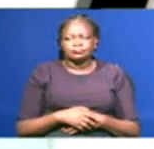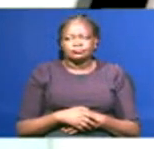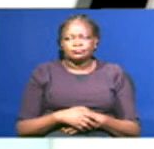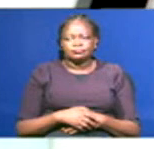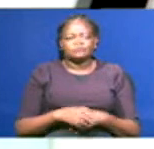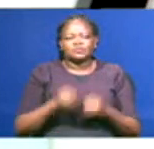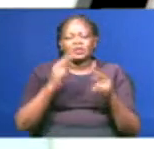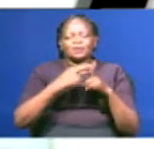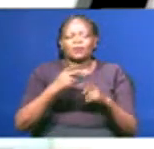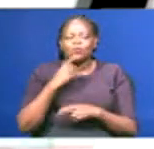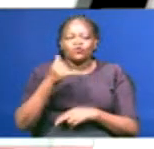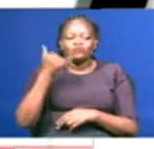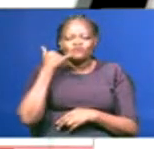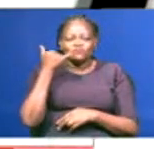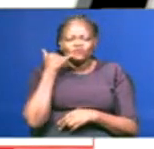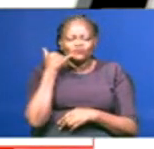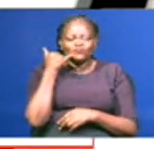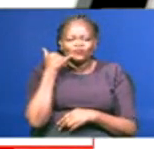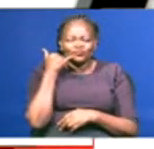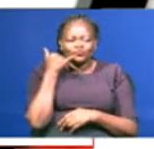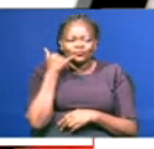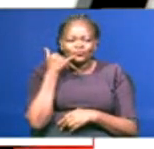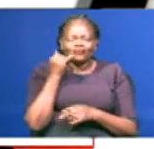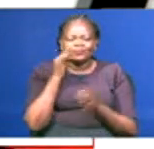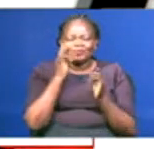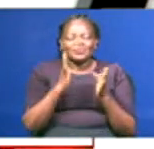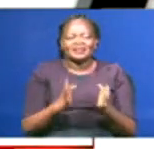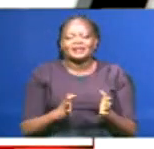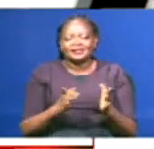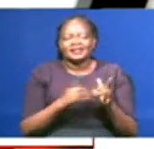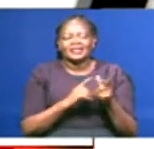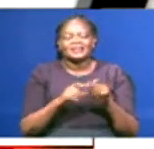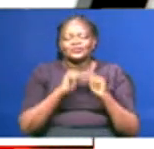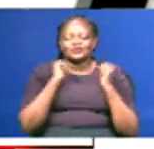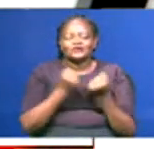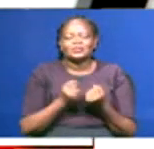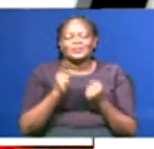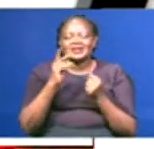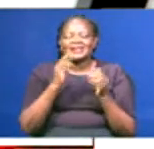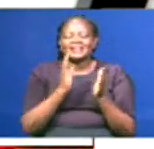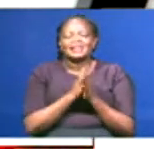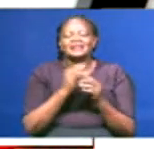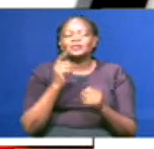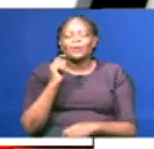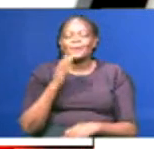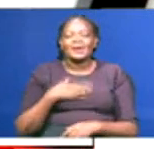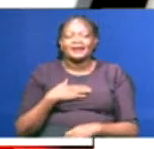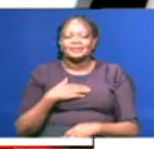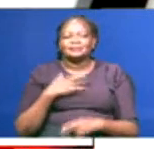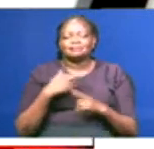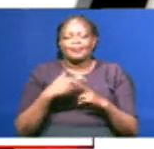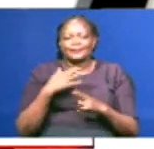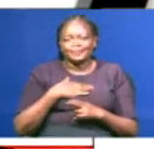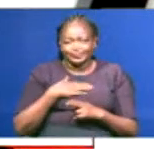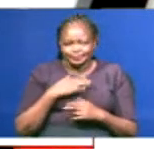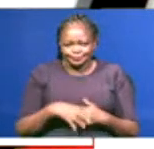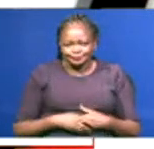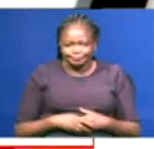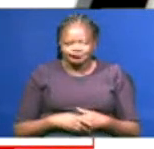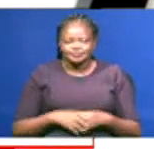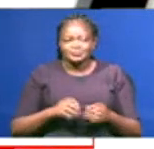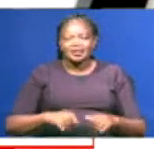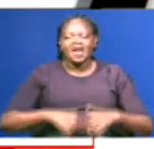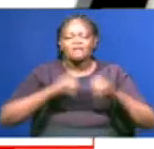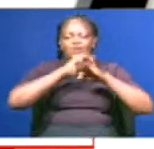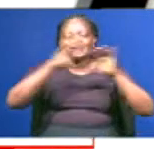Susan Thuko is in charge of our sign language docket. Our socials at KBC Channel 1, my Twitter handle at Tomboya24. This live broadcast